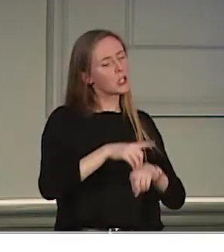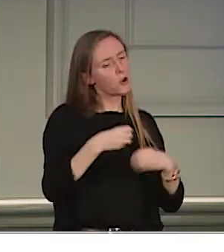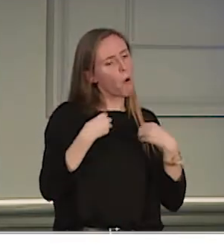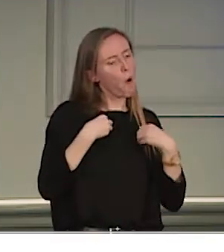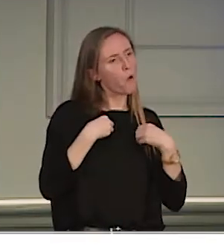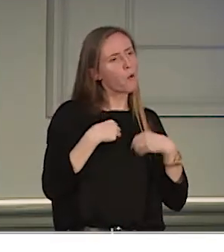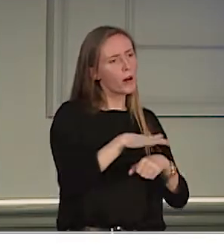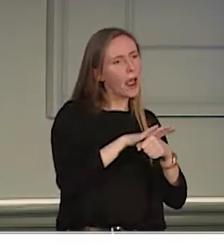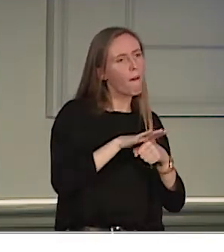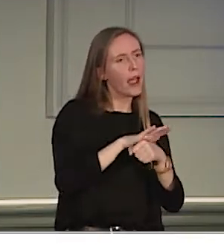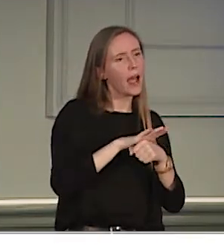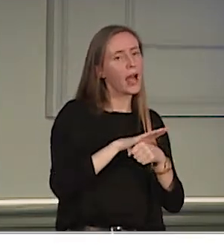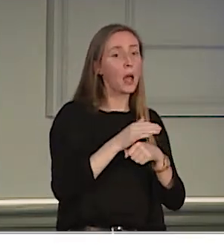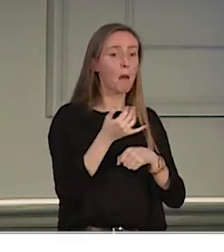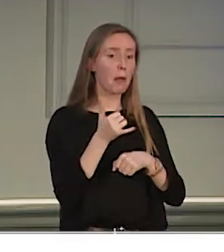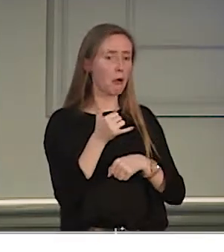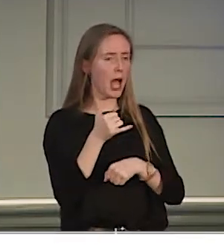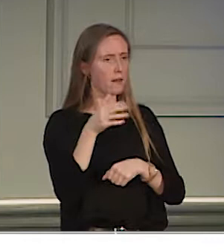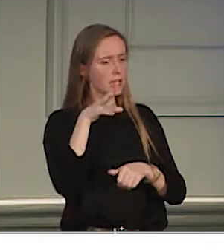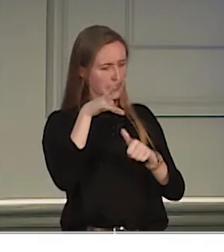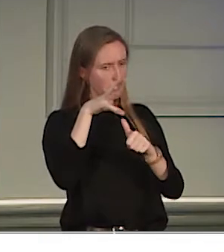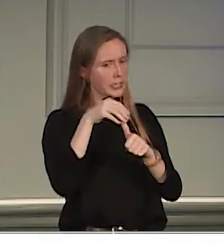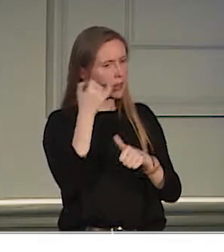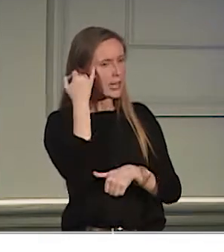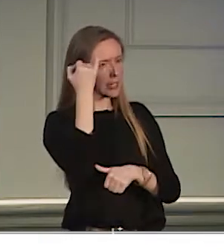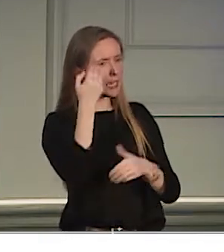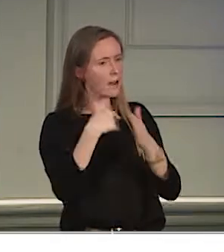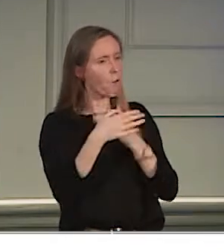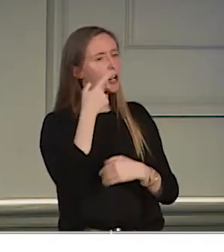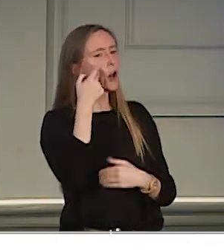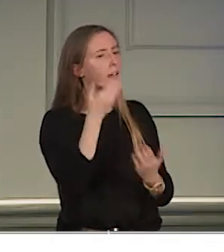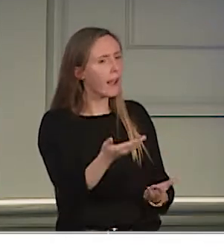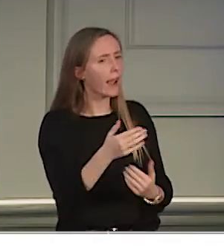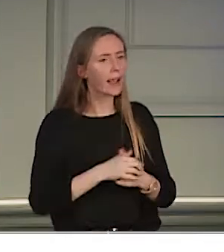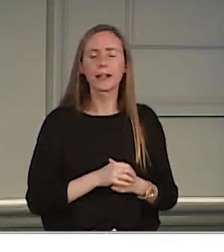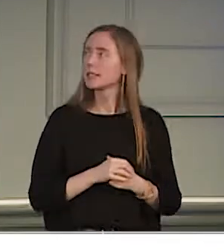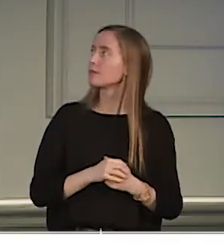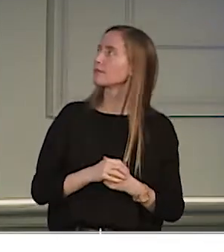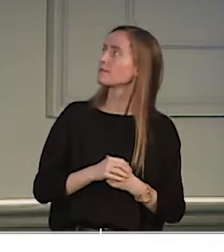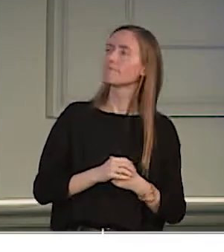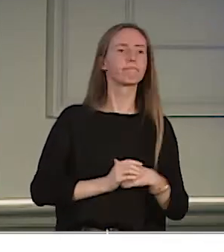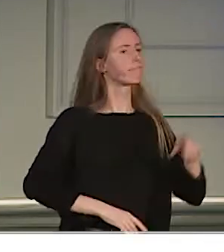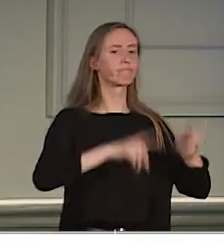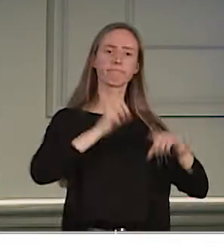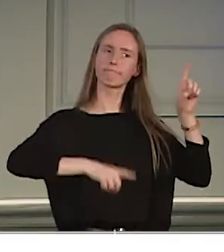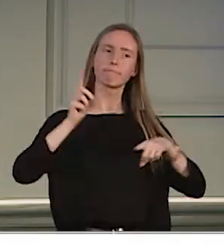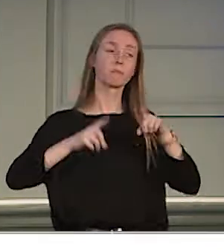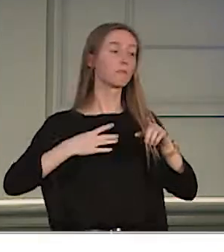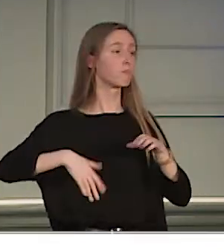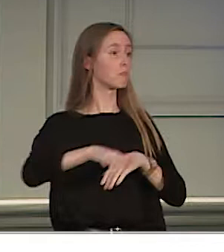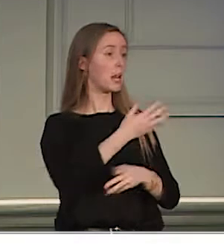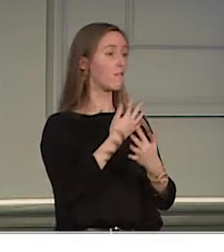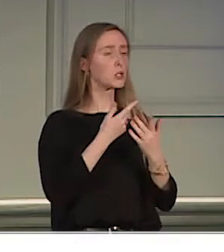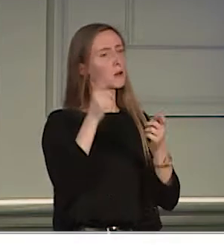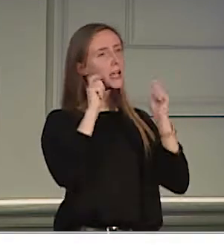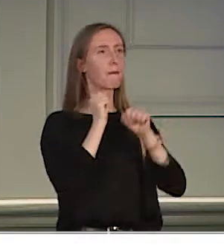from, you probably have in your mind a very specific idea about what a capstone project would look like. And they're very diverse. Many of us would think about a